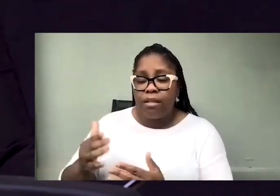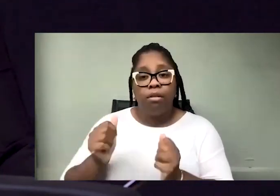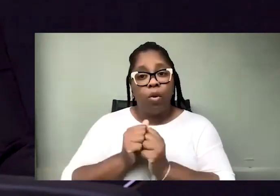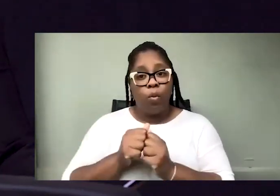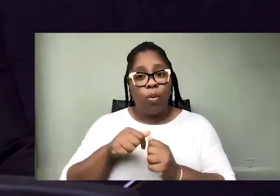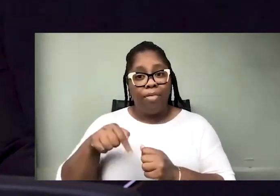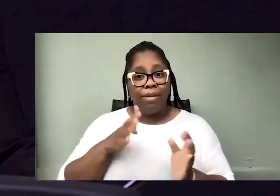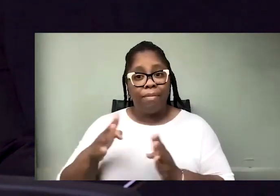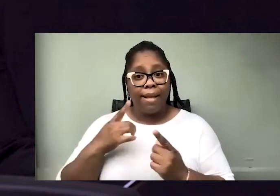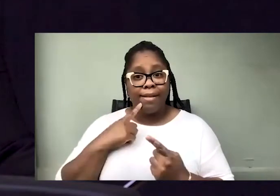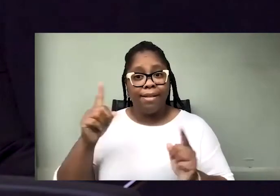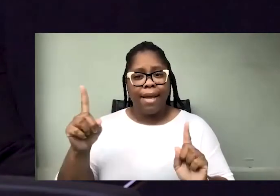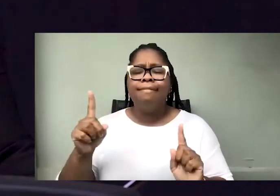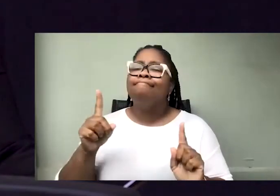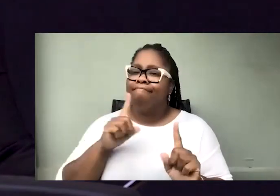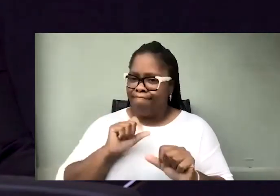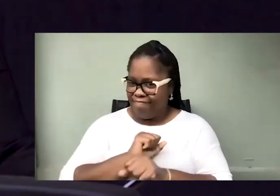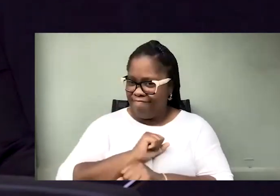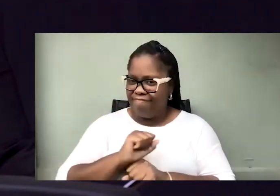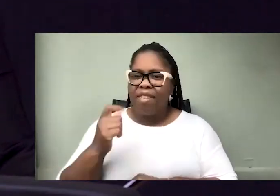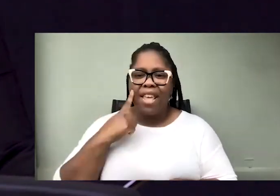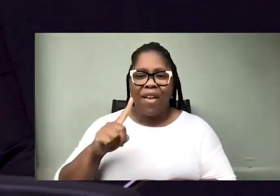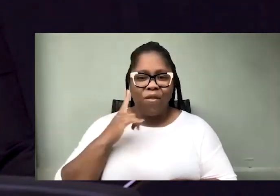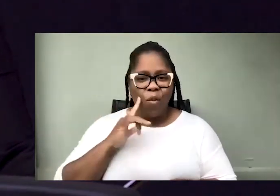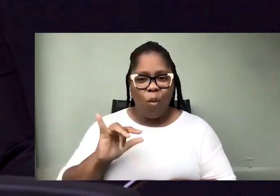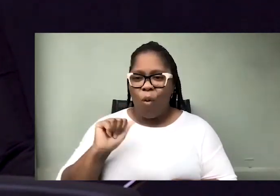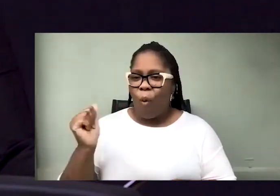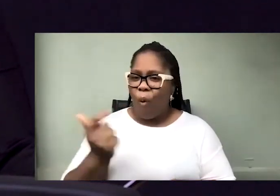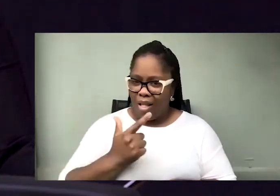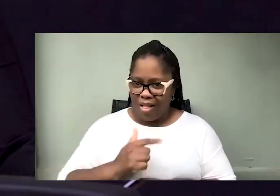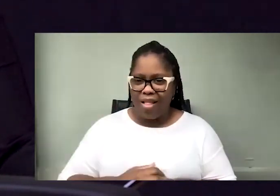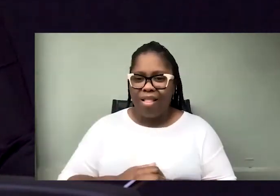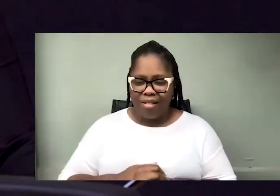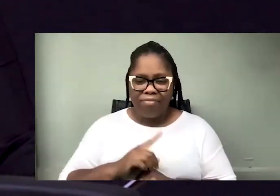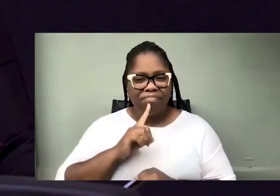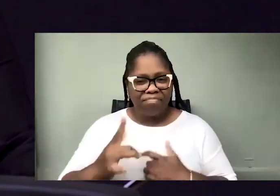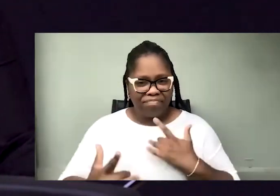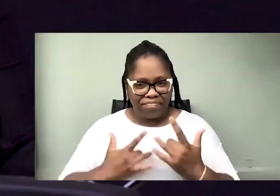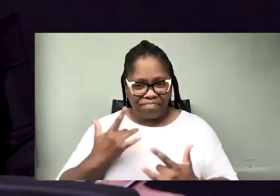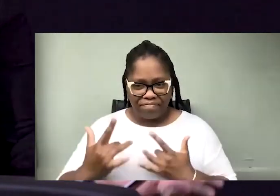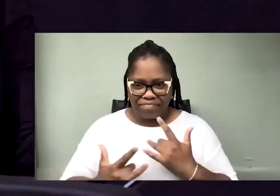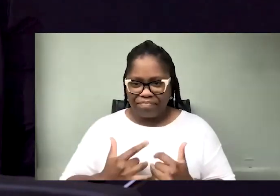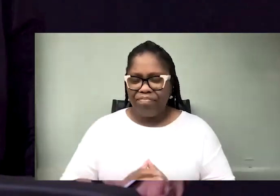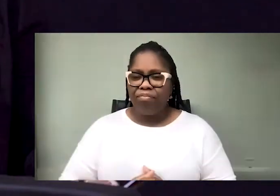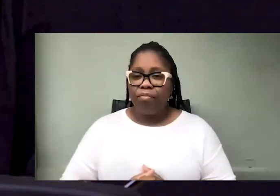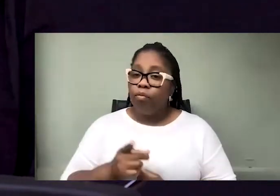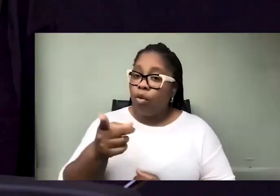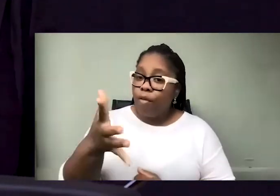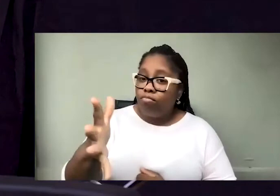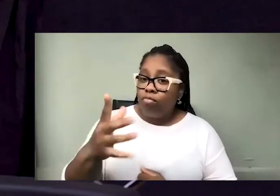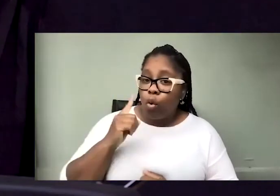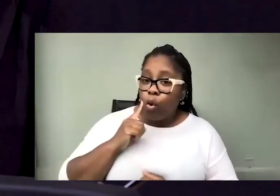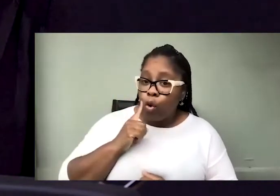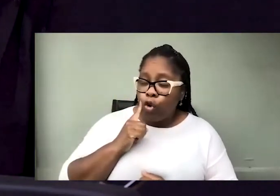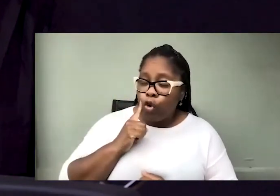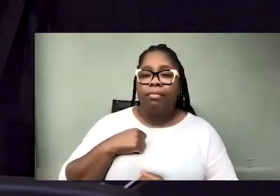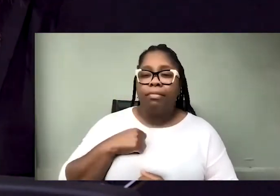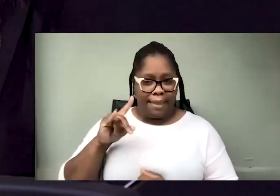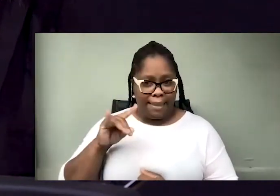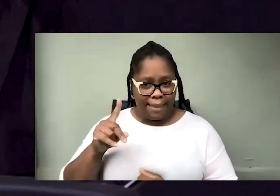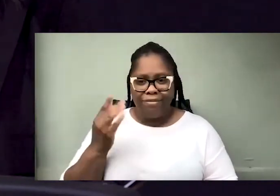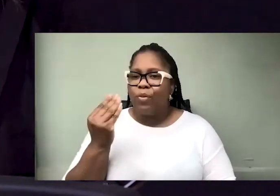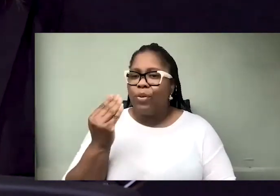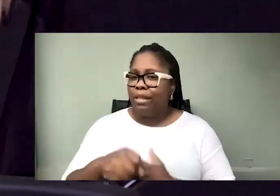we're truly going to see a California for all, which is exciting. As you heard, I did spend 14 years as